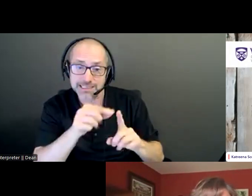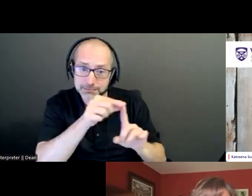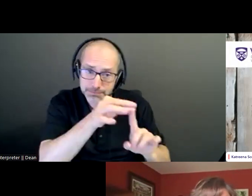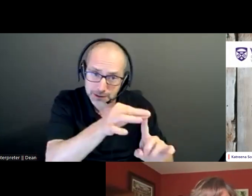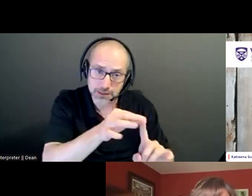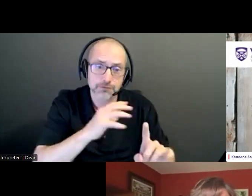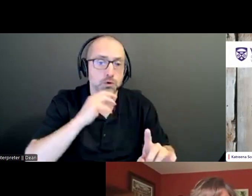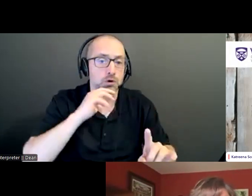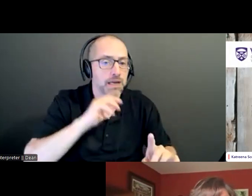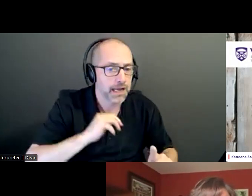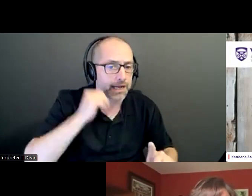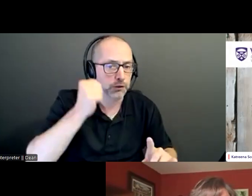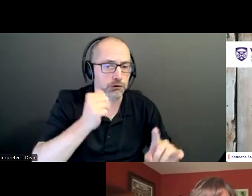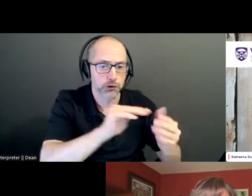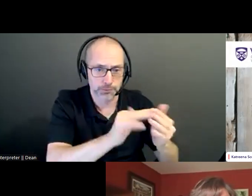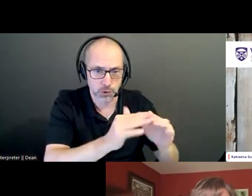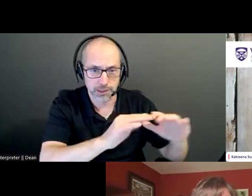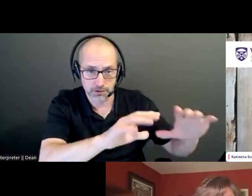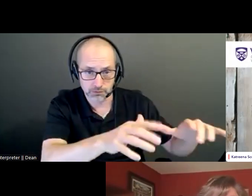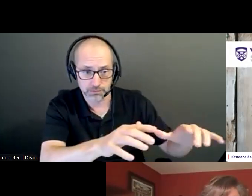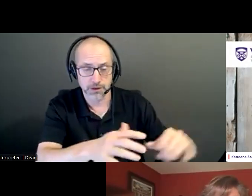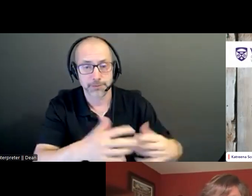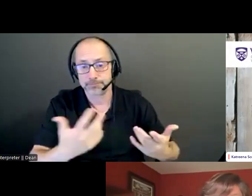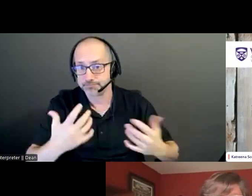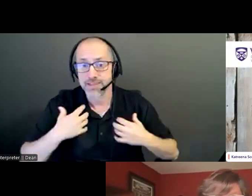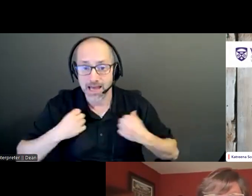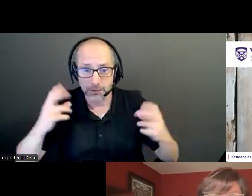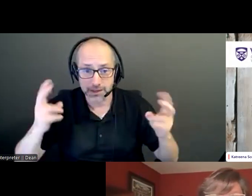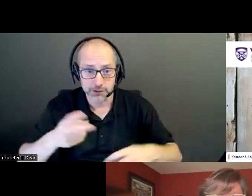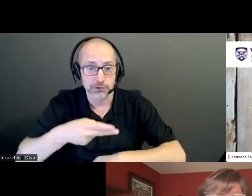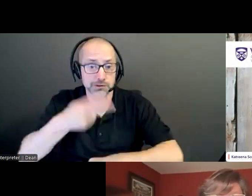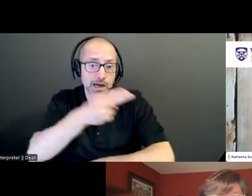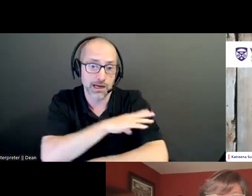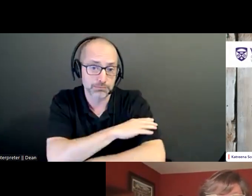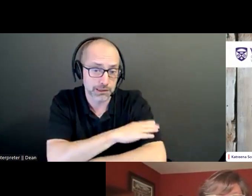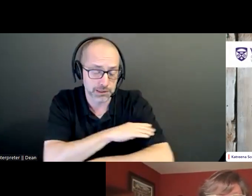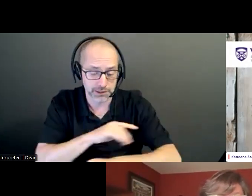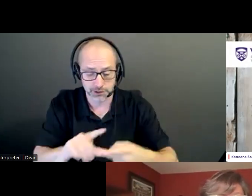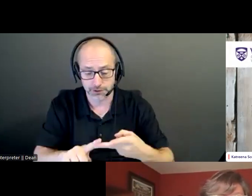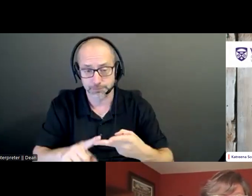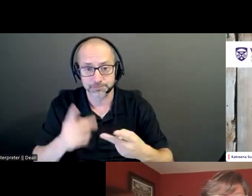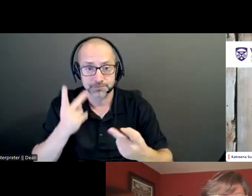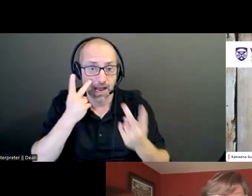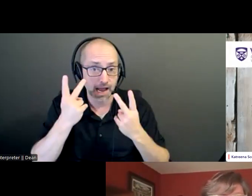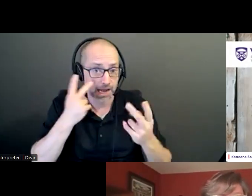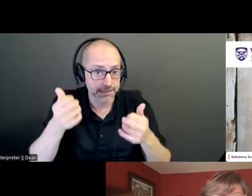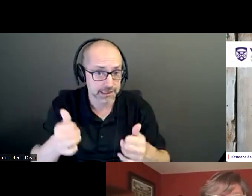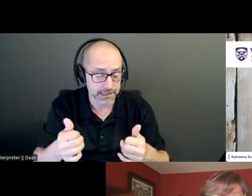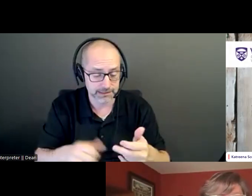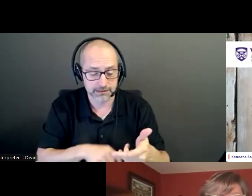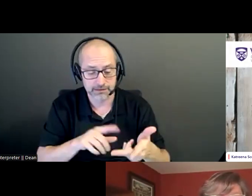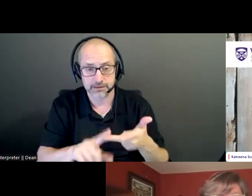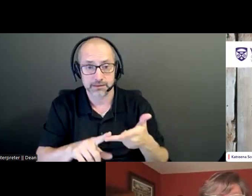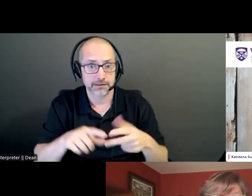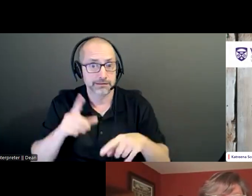would agree that health issues, high blood pressure, eyesight, losing your capacity to drive